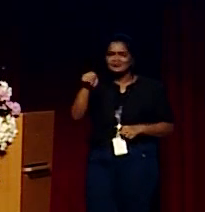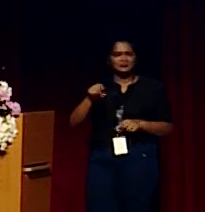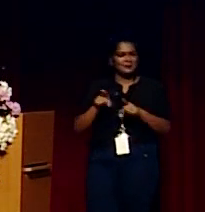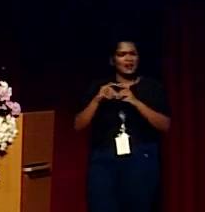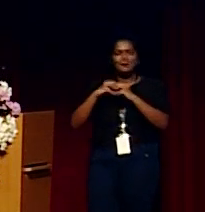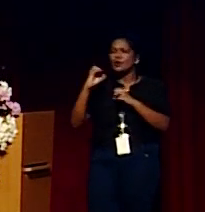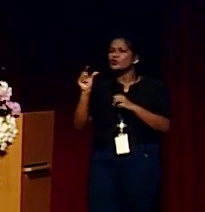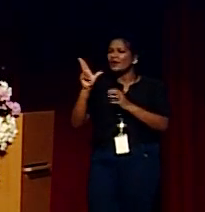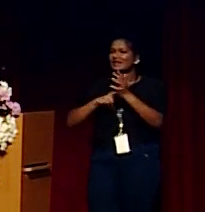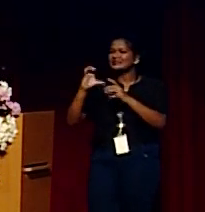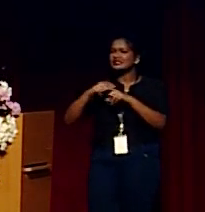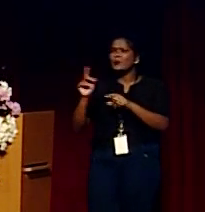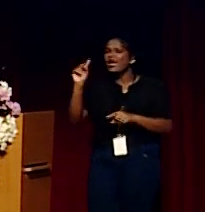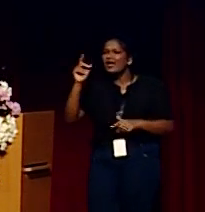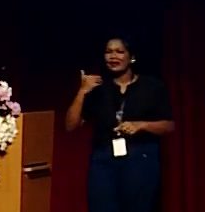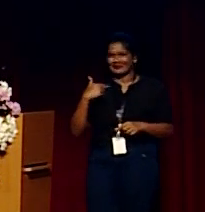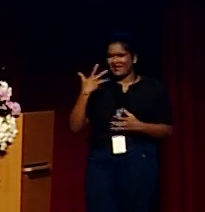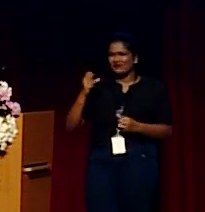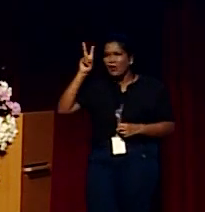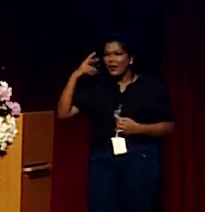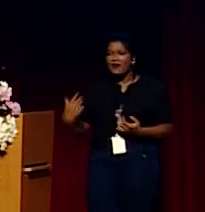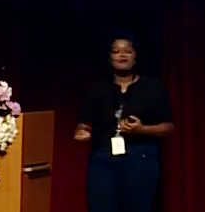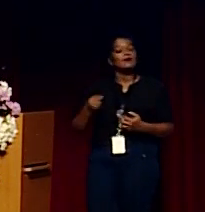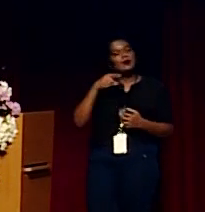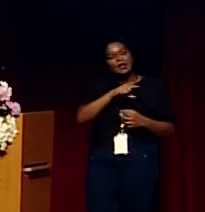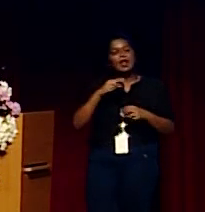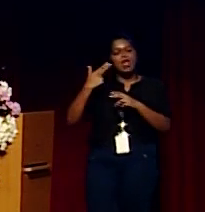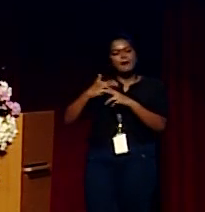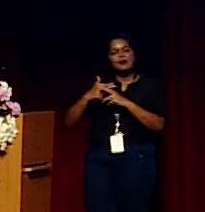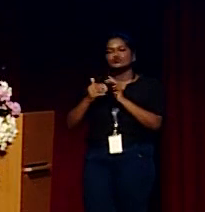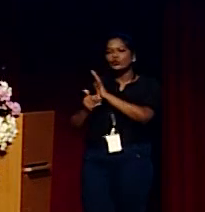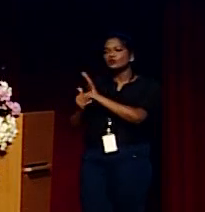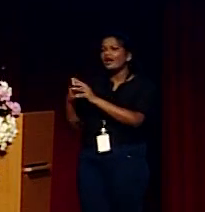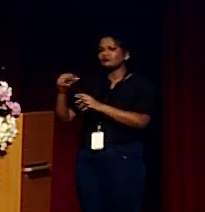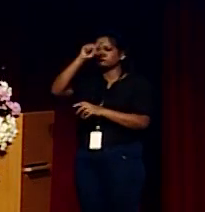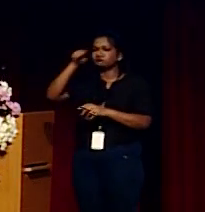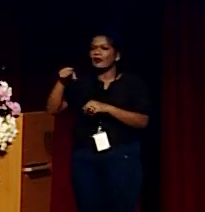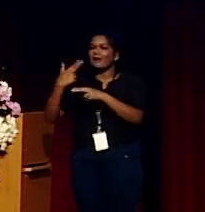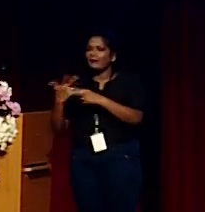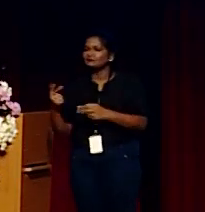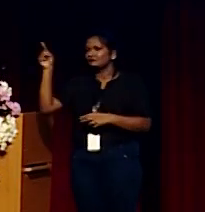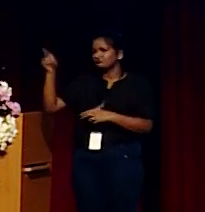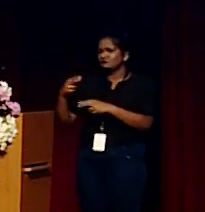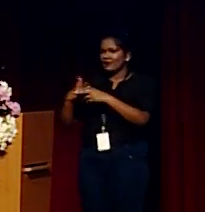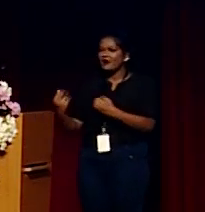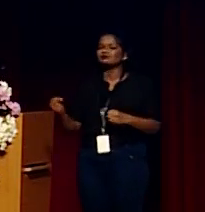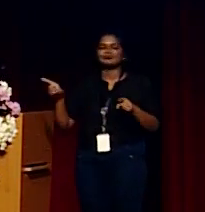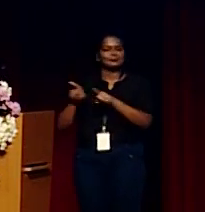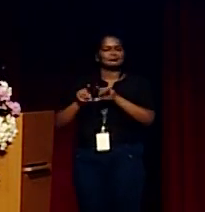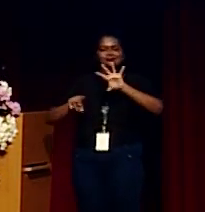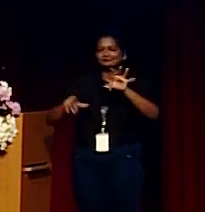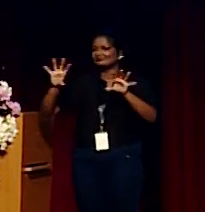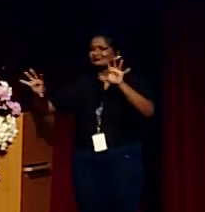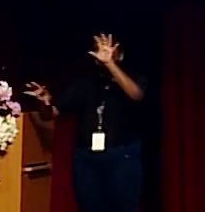bonds and how are they being connected. What is a double bond? What is a connecting line? Connecting corners here, for instance, are normally carbon